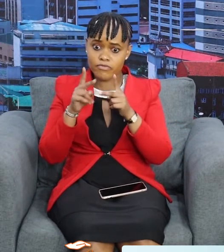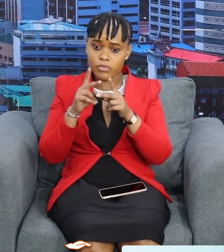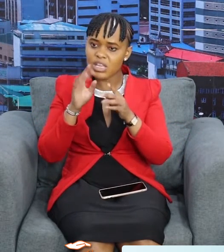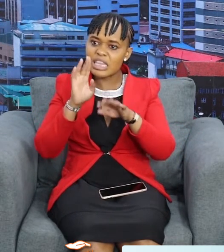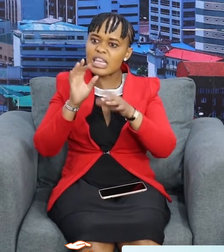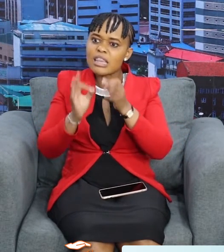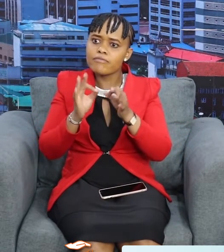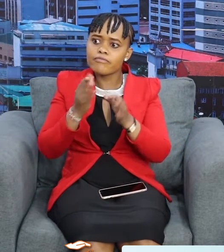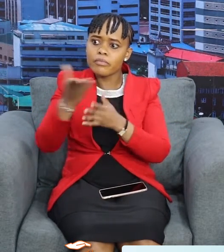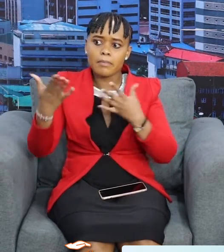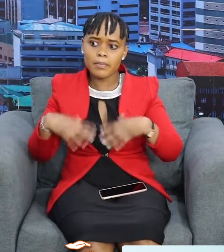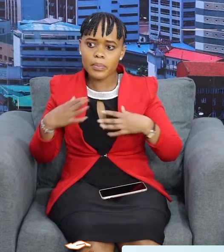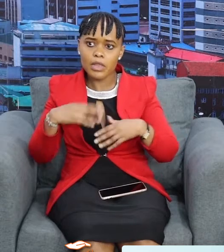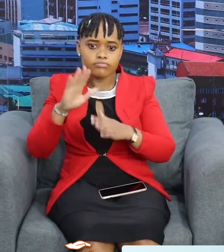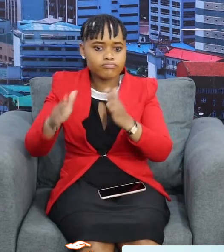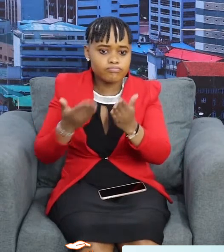There are a lot of school, right?